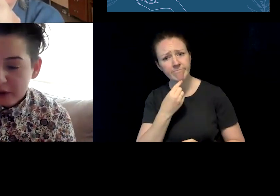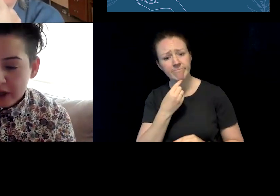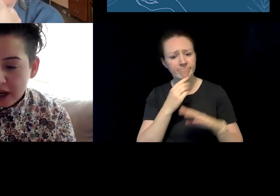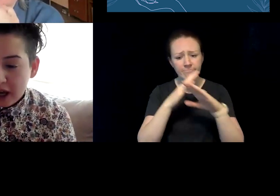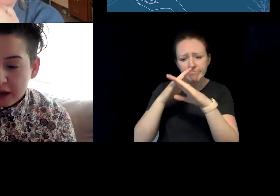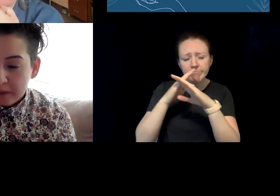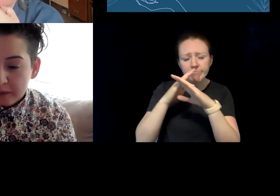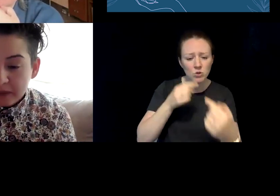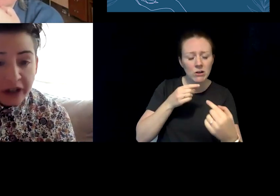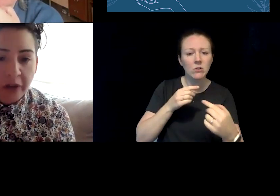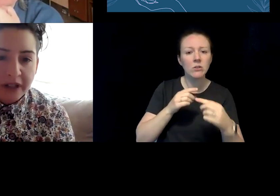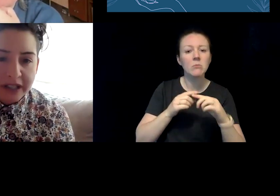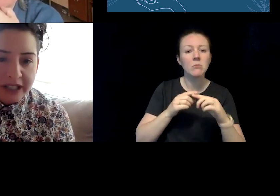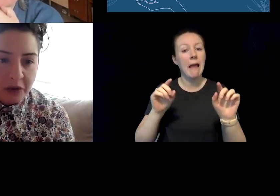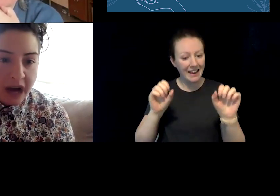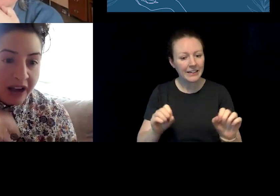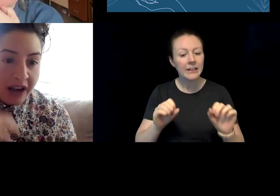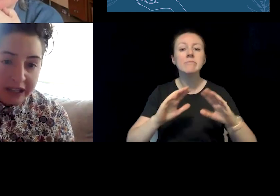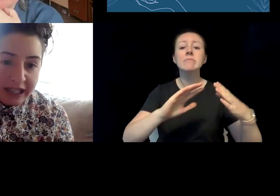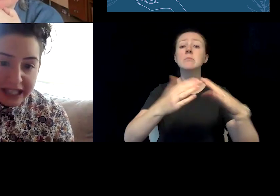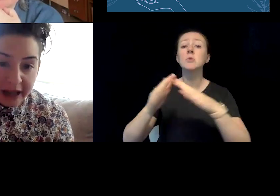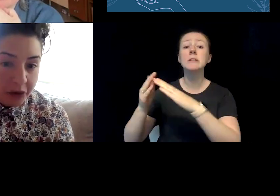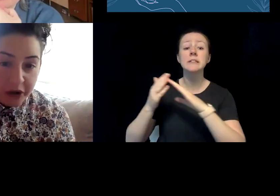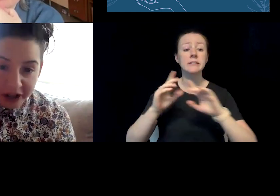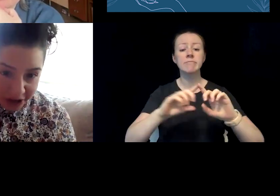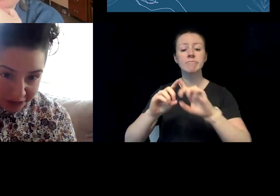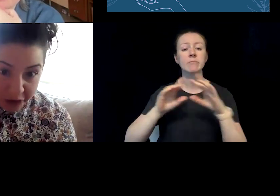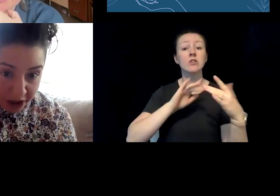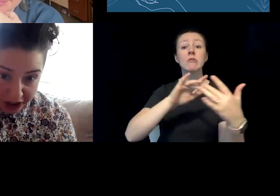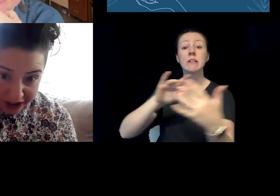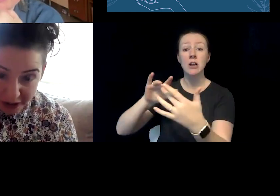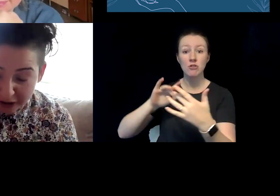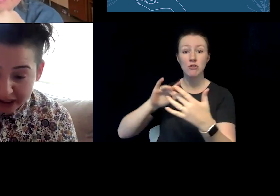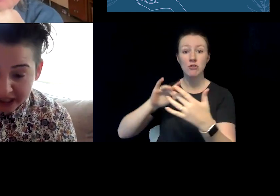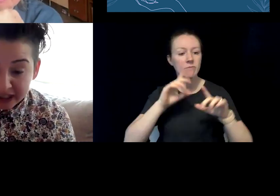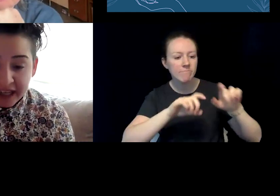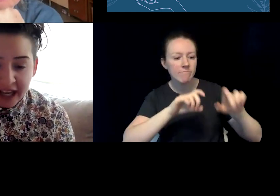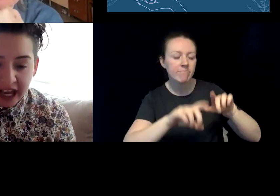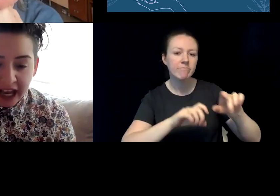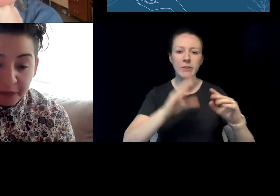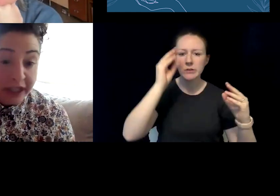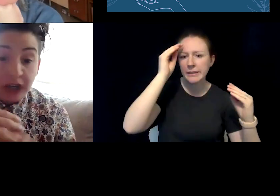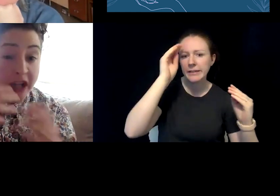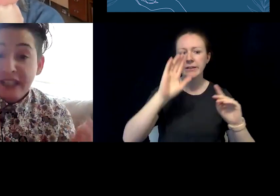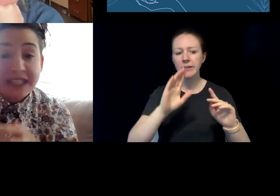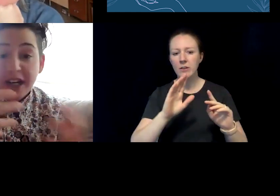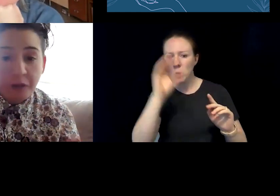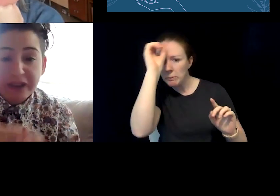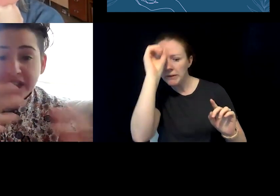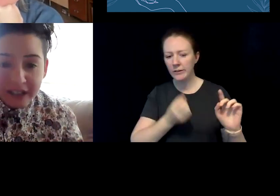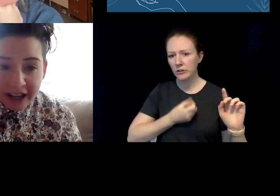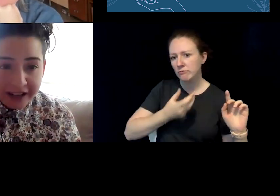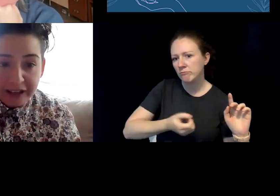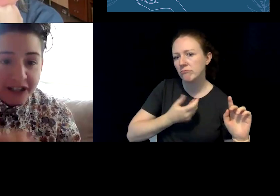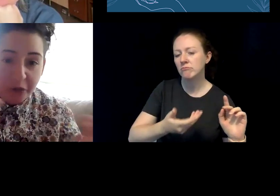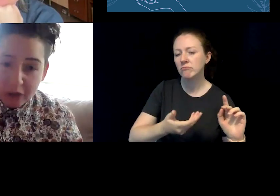to different communities who have the same conundrums or questions or critiques, but they are not necessarily